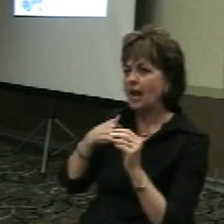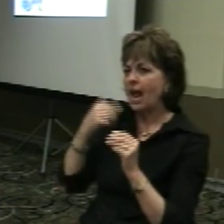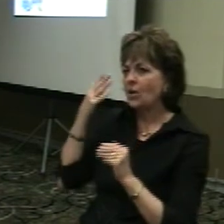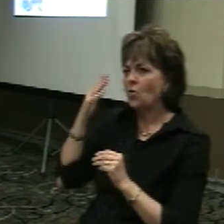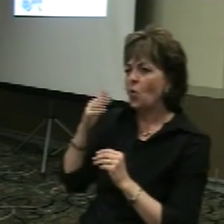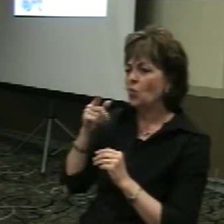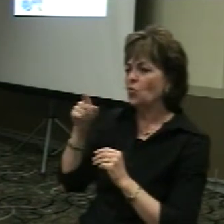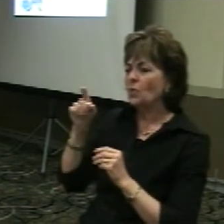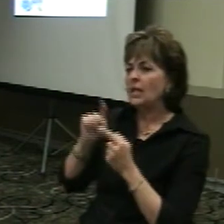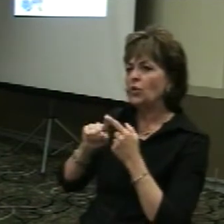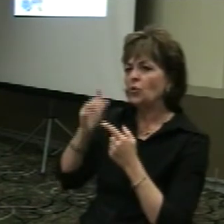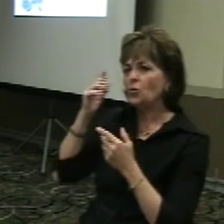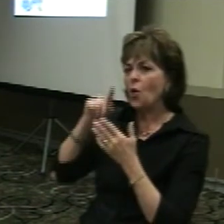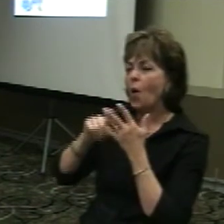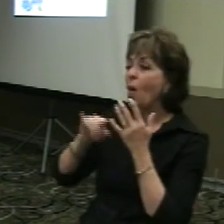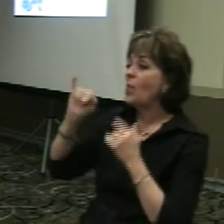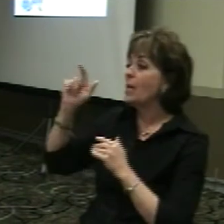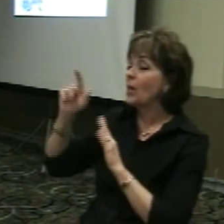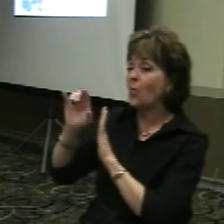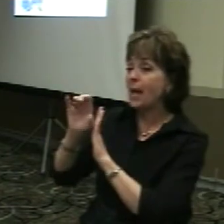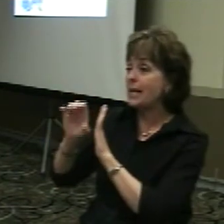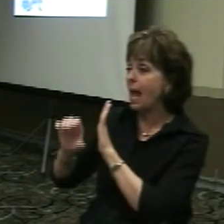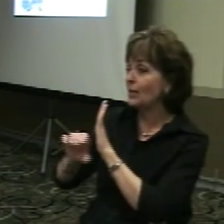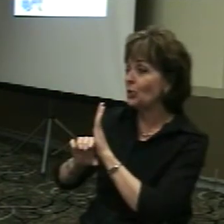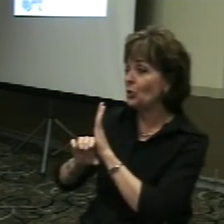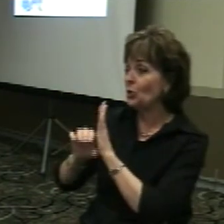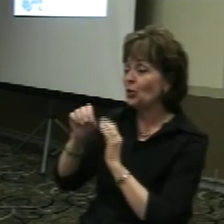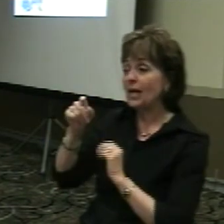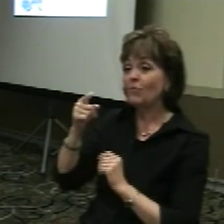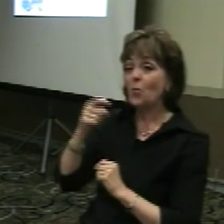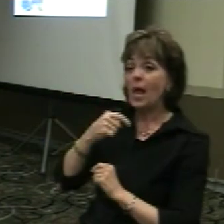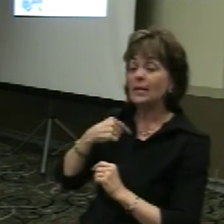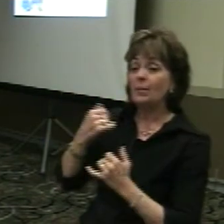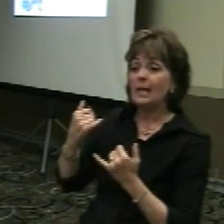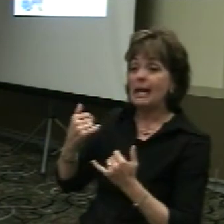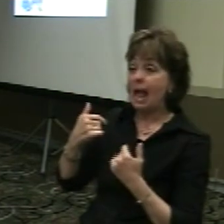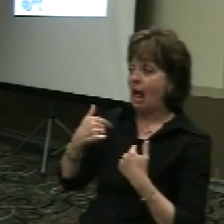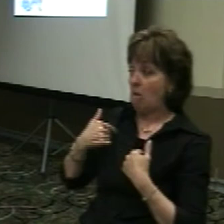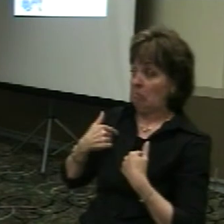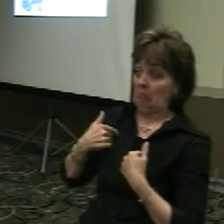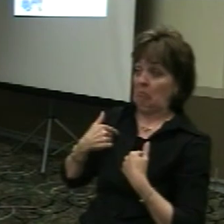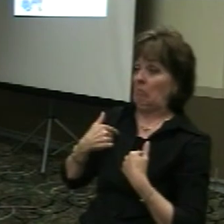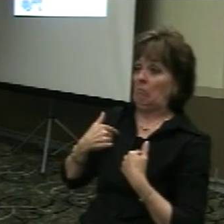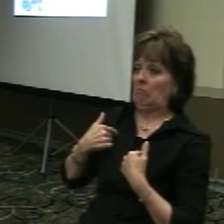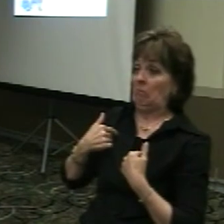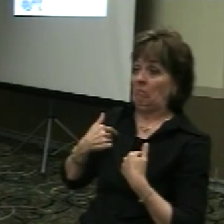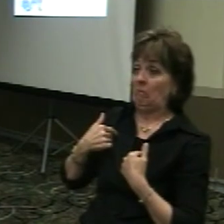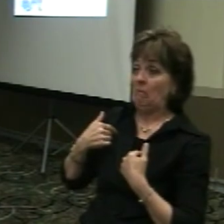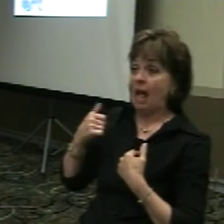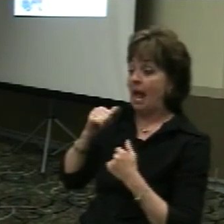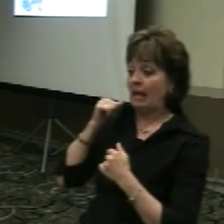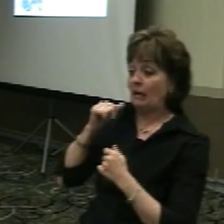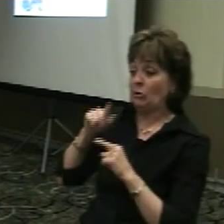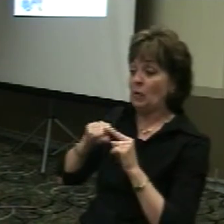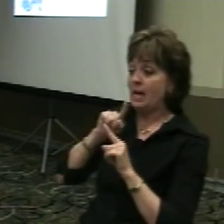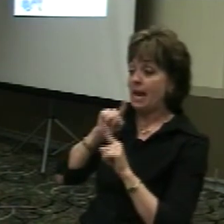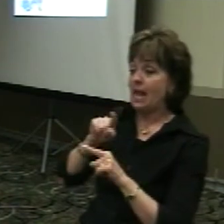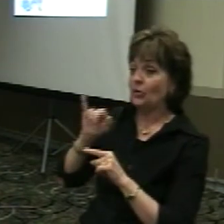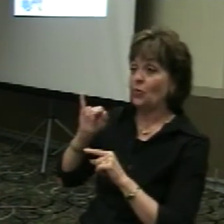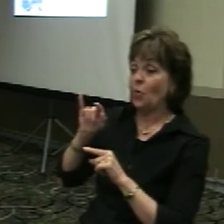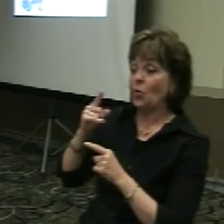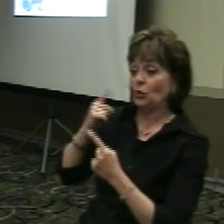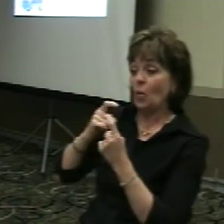know that you need to know the Illinois Constitution. If you ask me right now, with a gun to my head, I would be able to answer this question. You